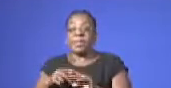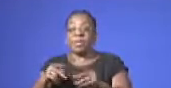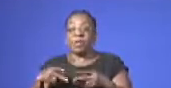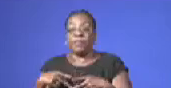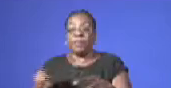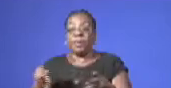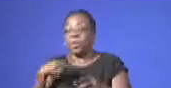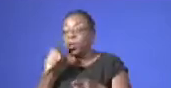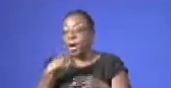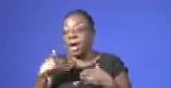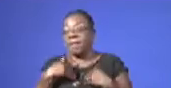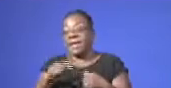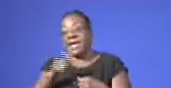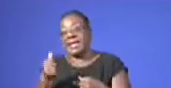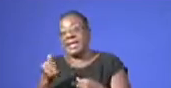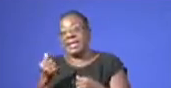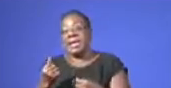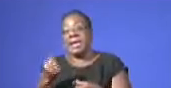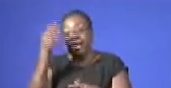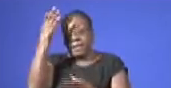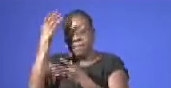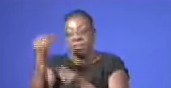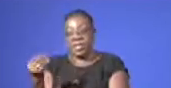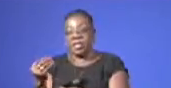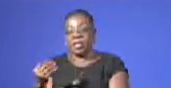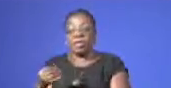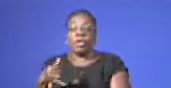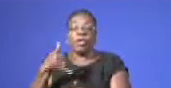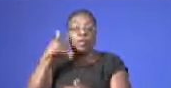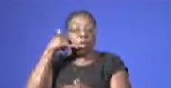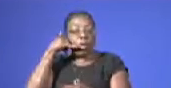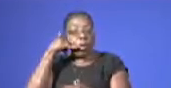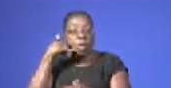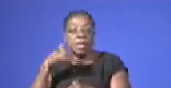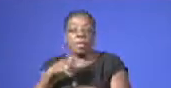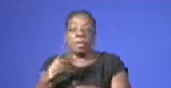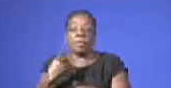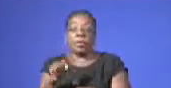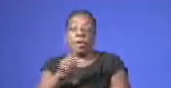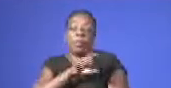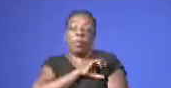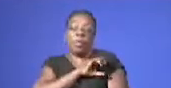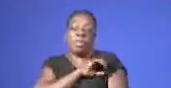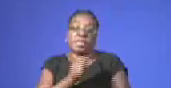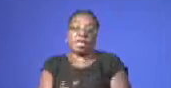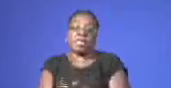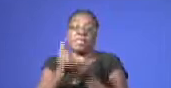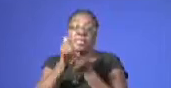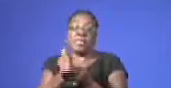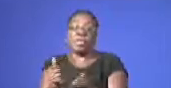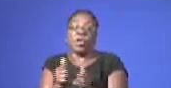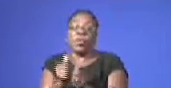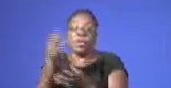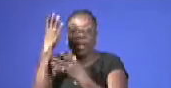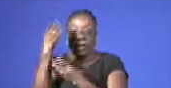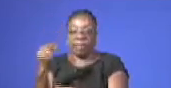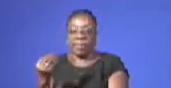information in regards to this incident to call the traffic station and assist us with the information that they